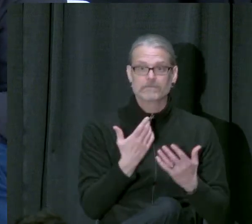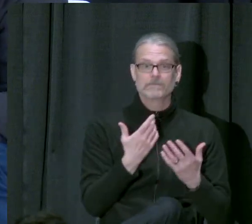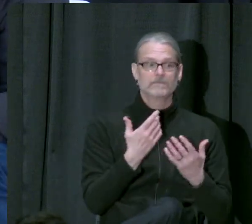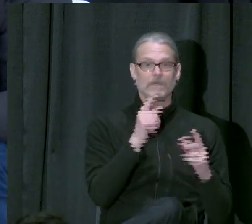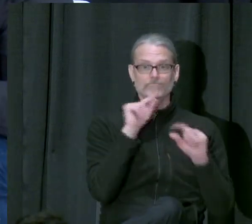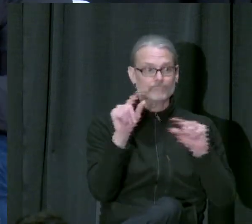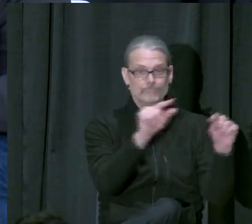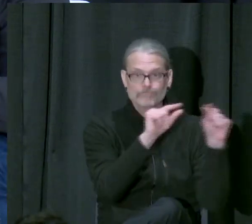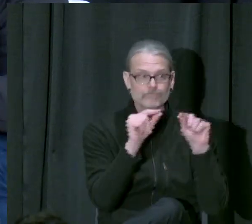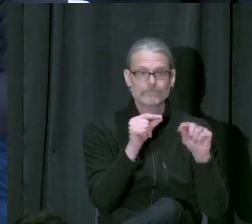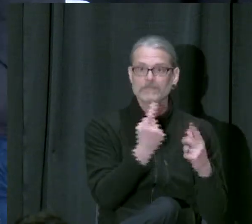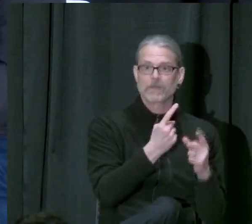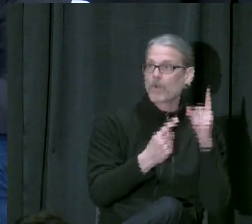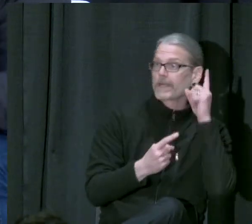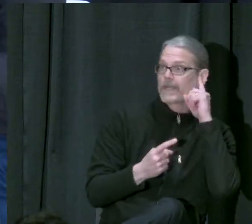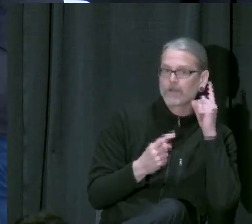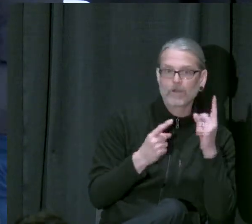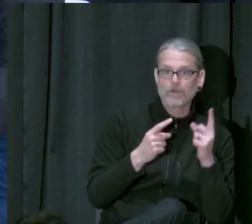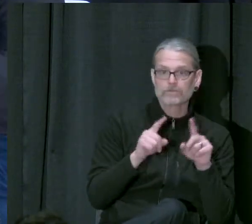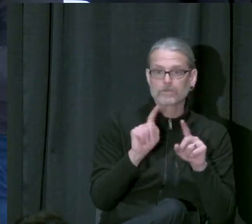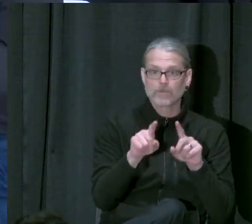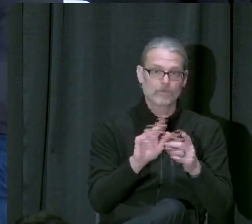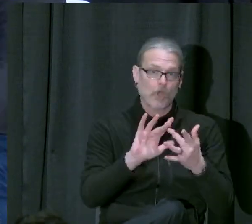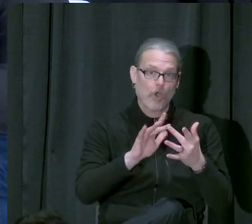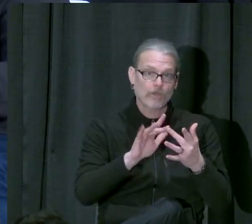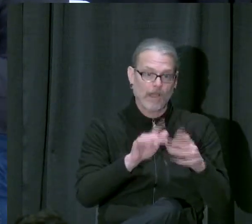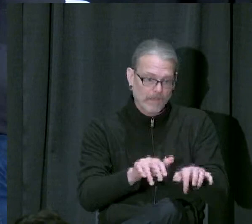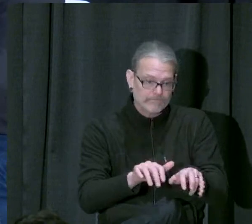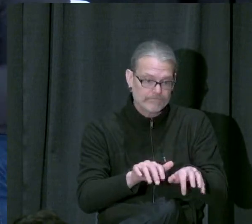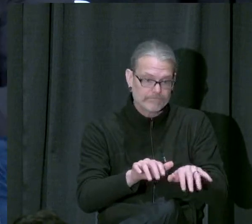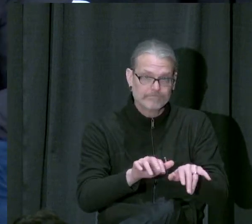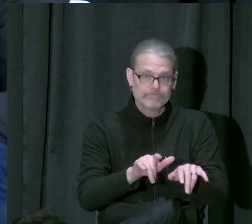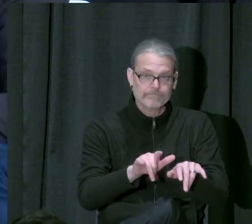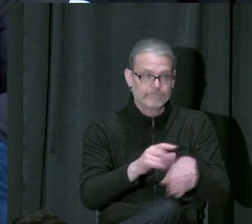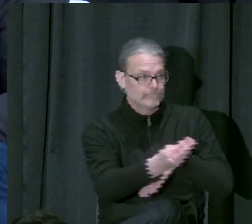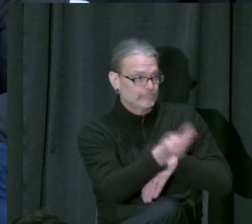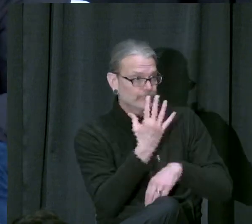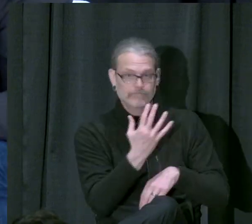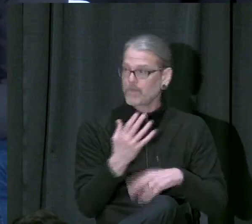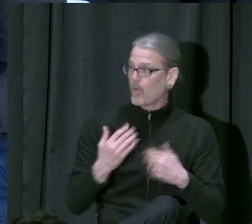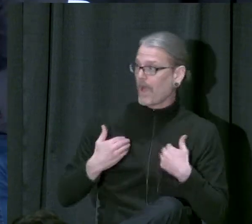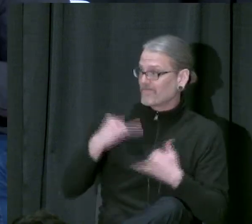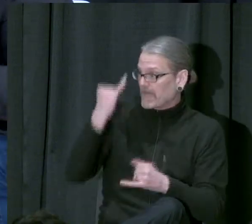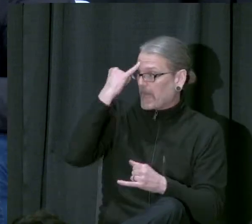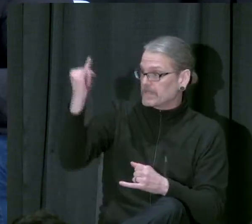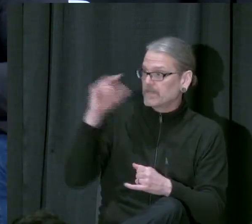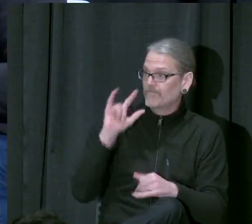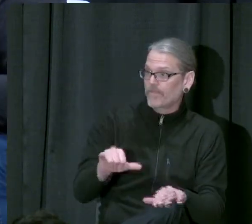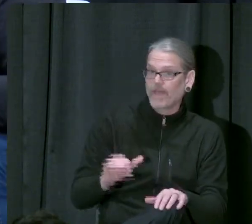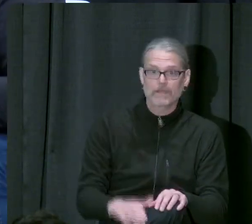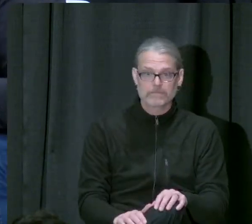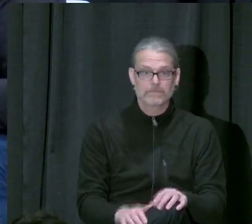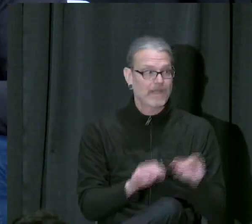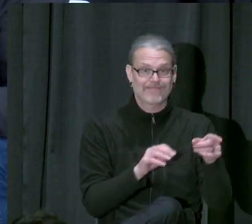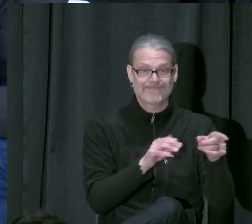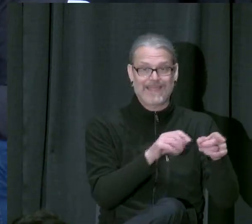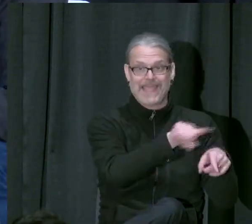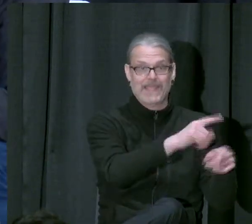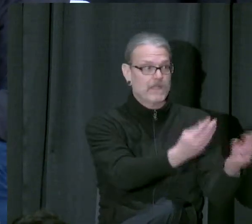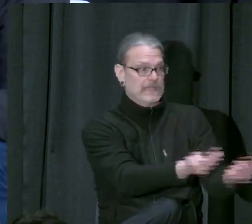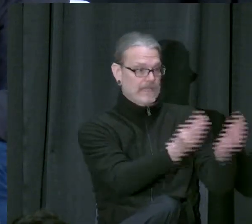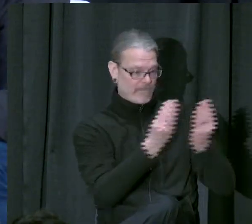our website and clicks a button and says, I have an idea for this. I can do this. They bring us the concept